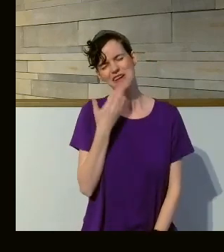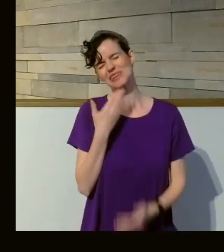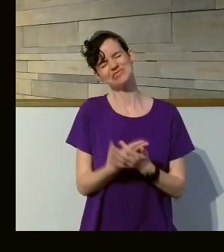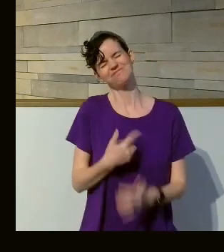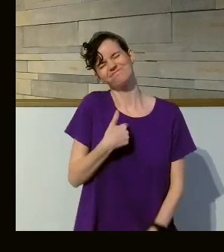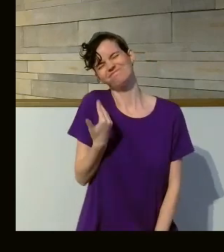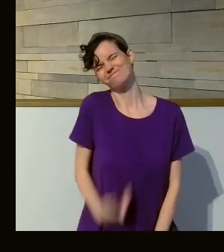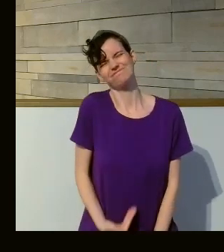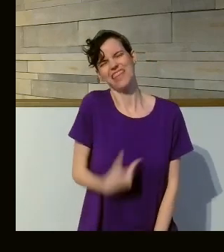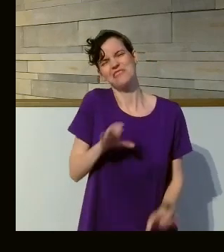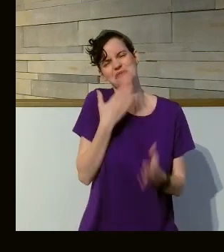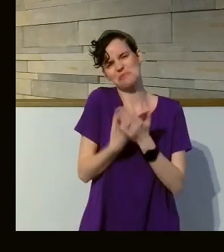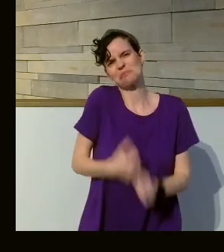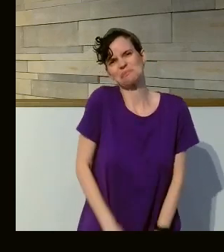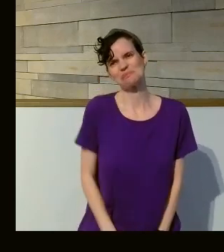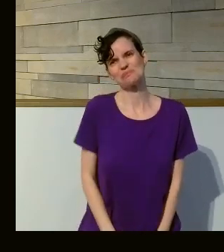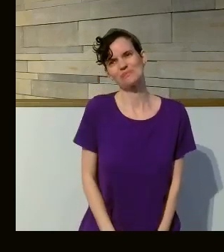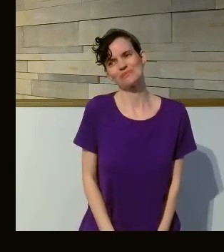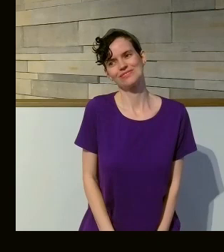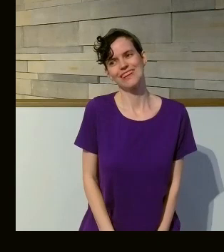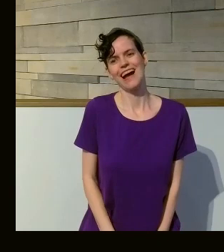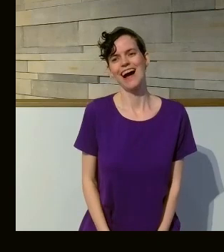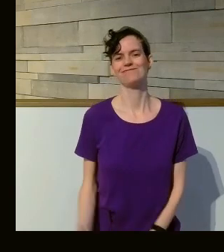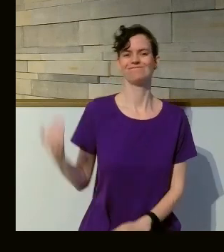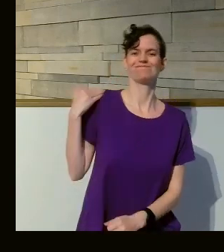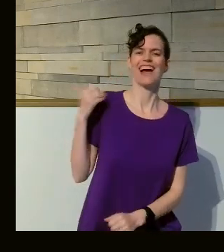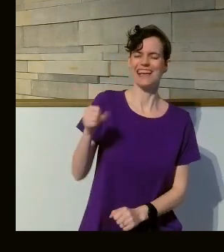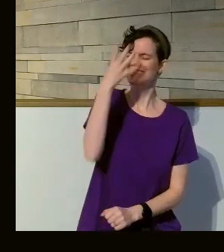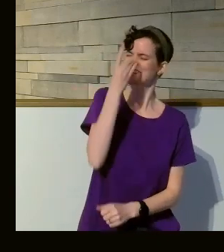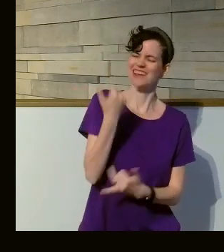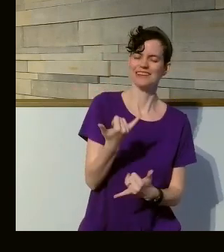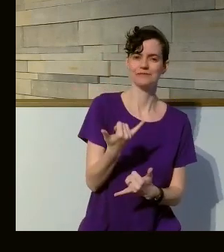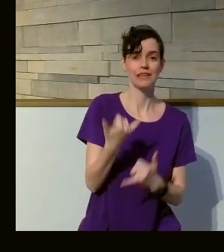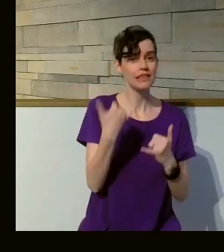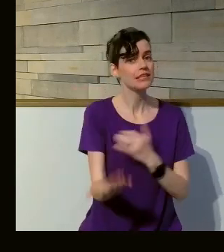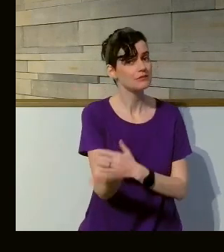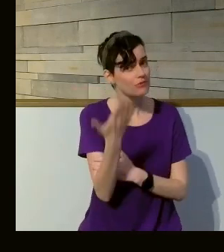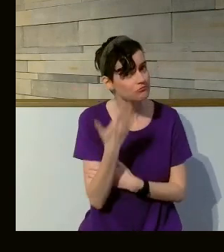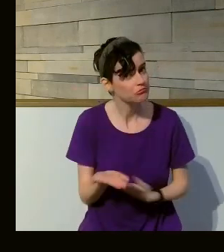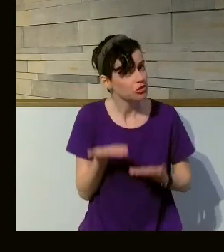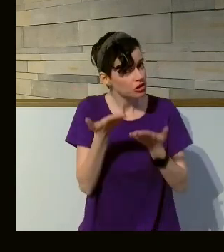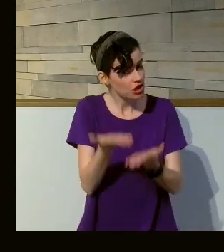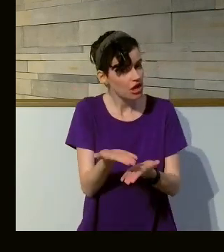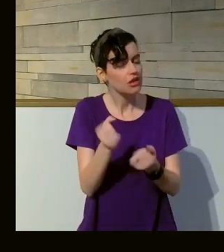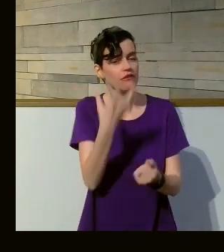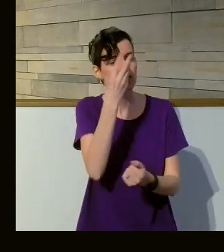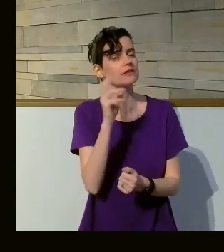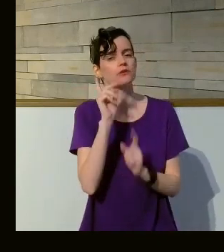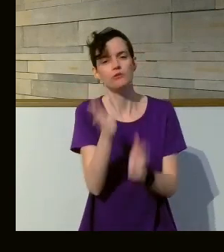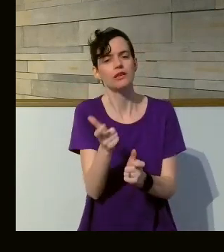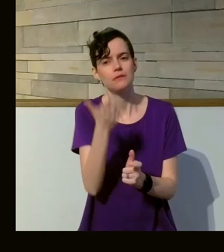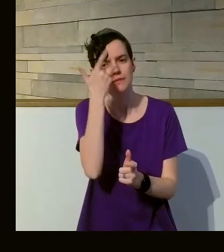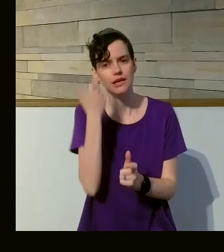good. I'm doing well. And I can get a good nap in. Well, this morning, I'm going to suggest that you fall asleep really quickly